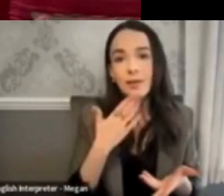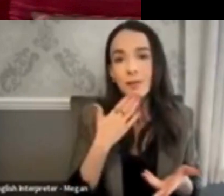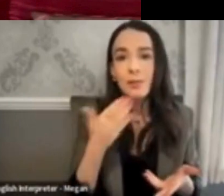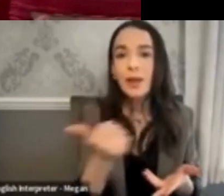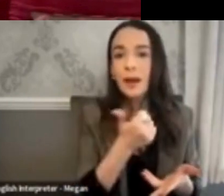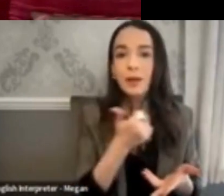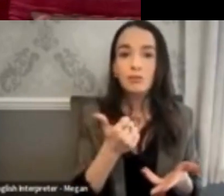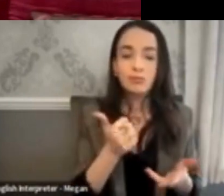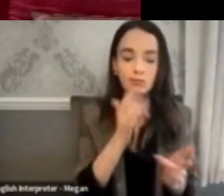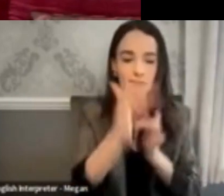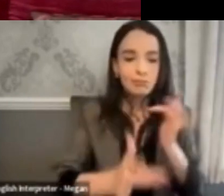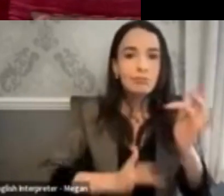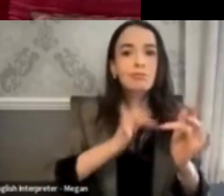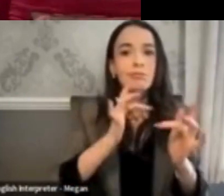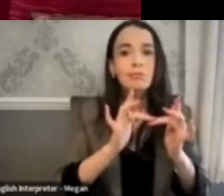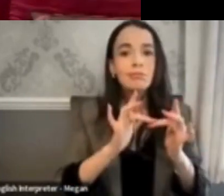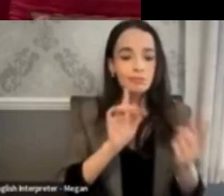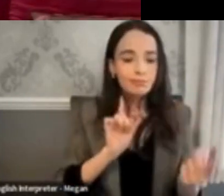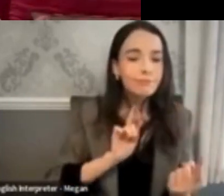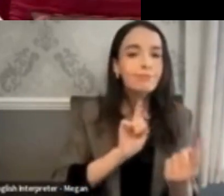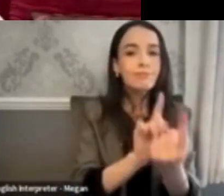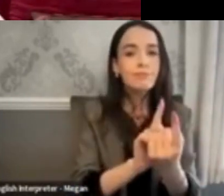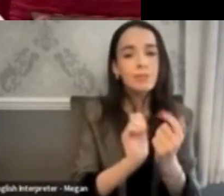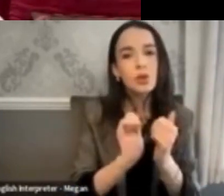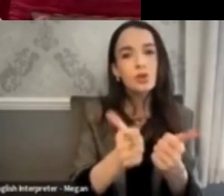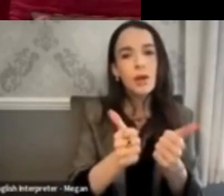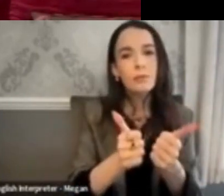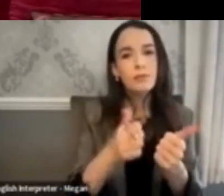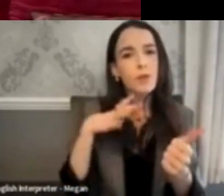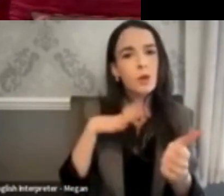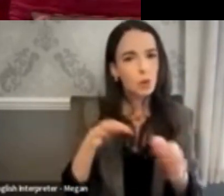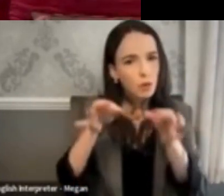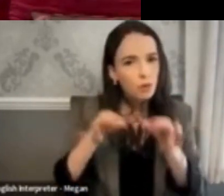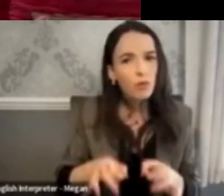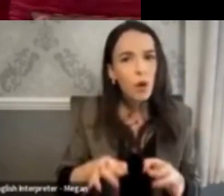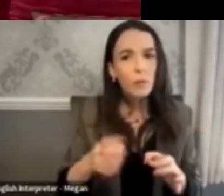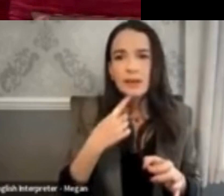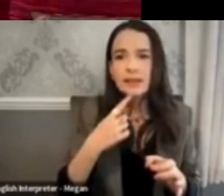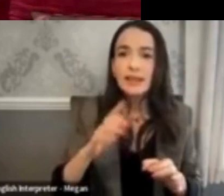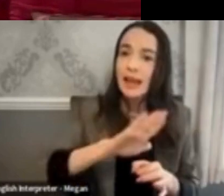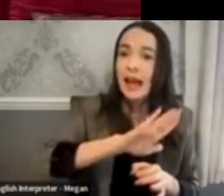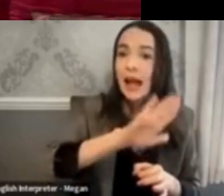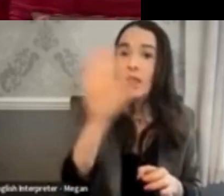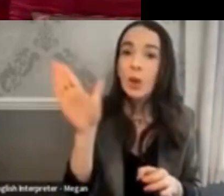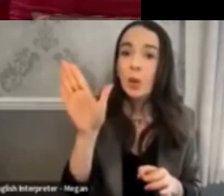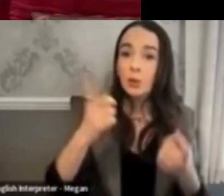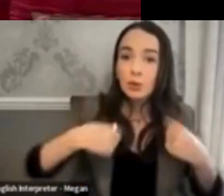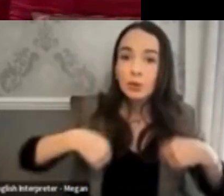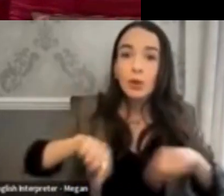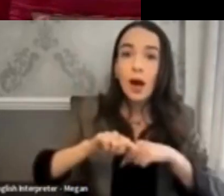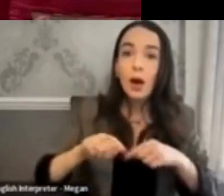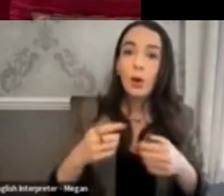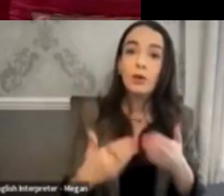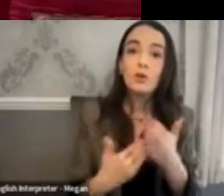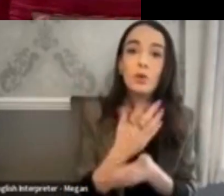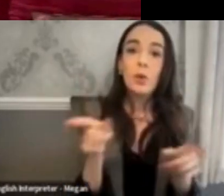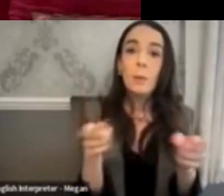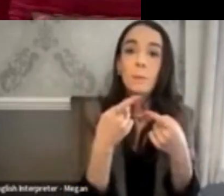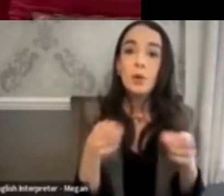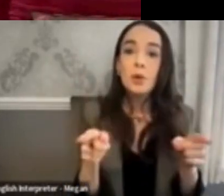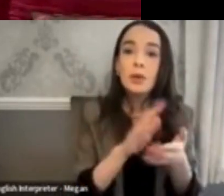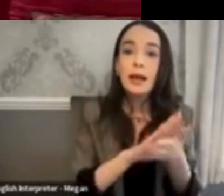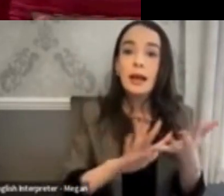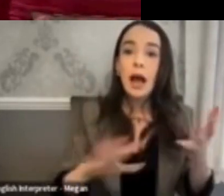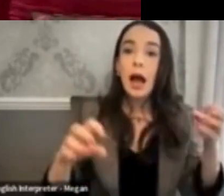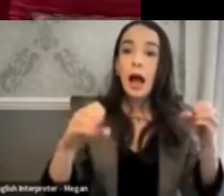on the webinar today. I'd like to formally welcome you all to the new Music Hub programme. Thank you so much for